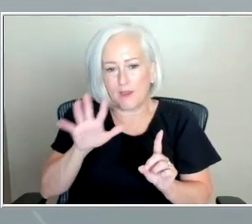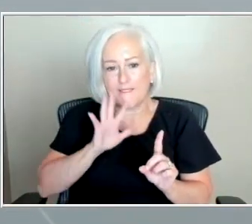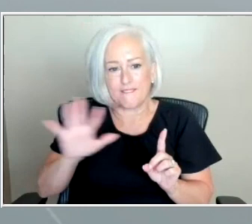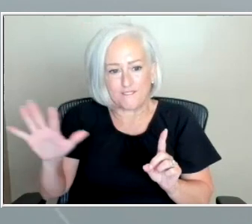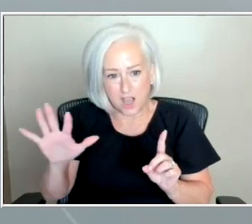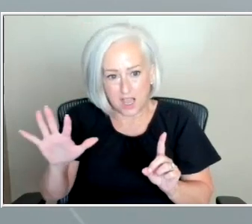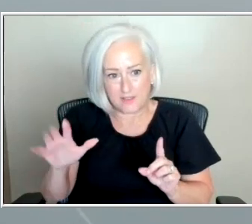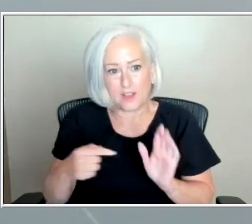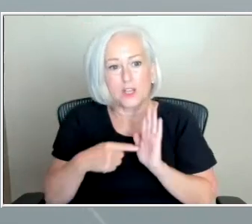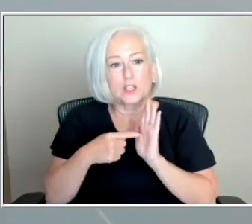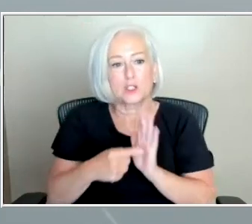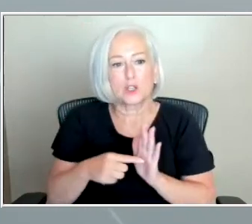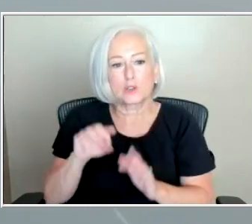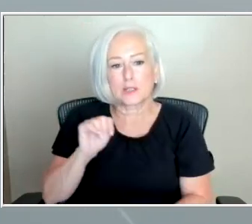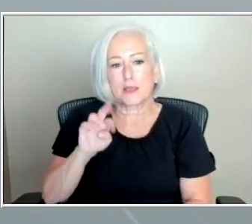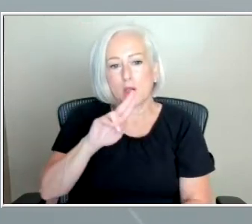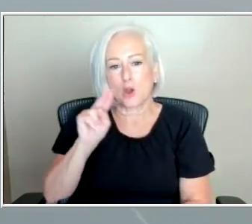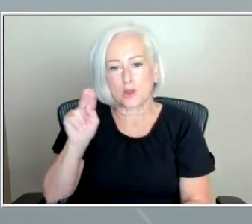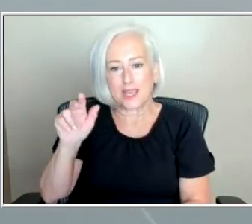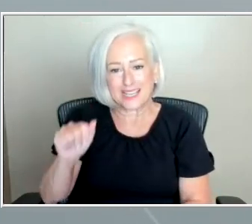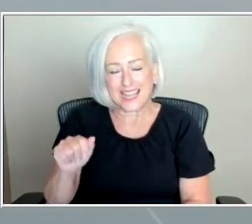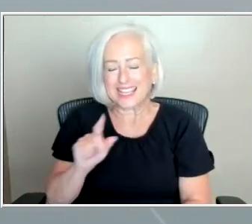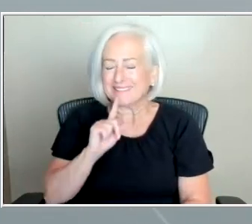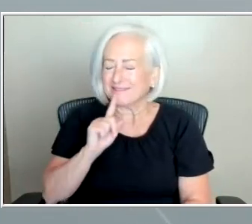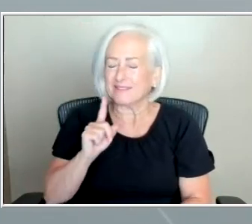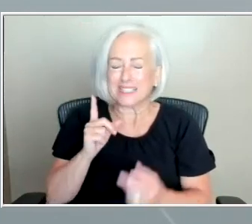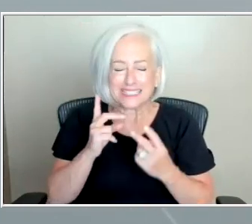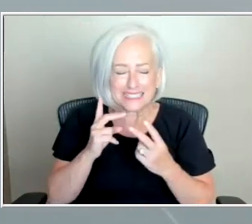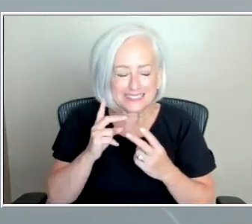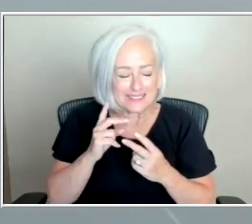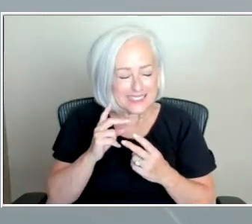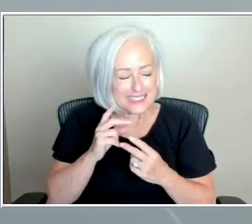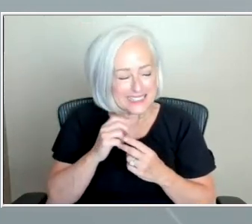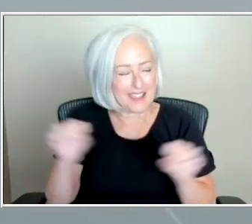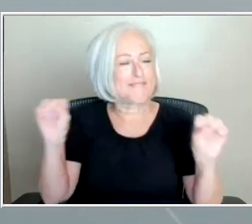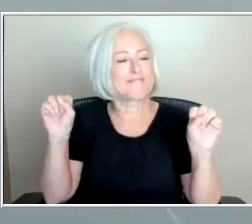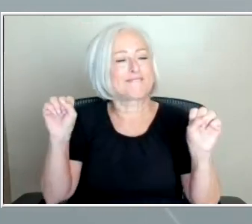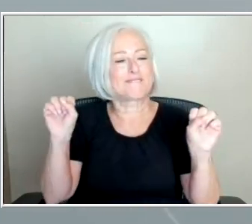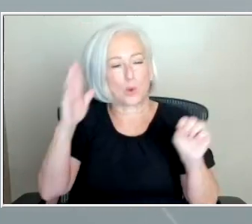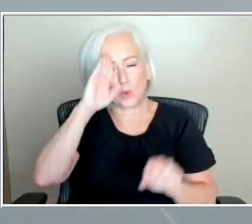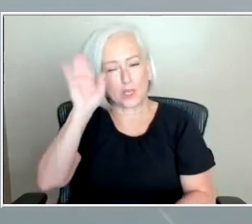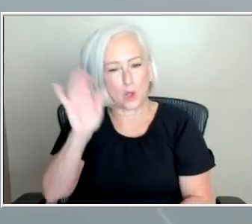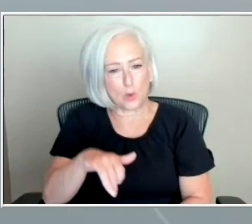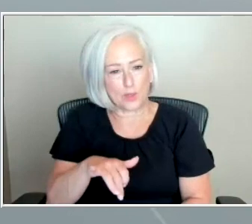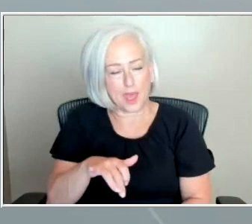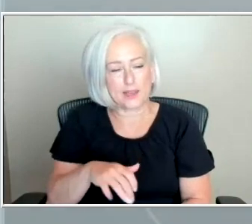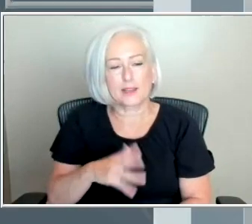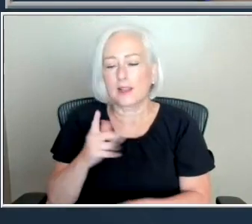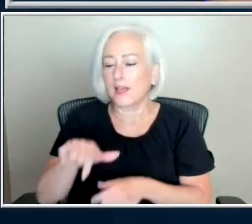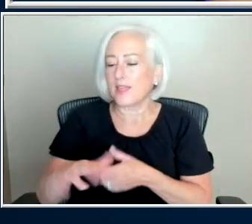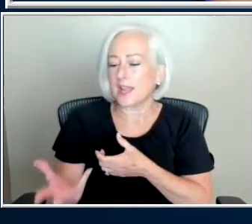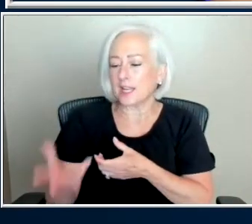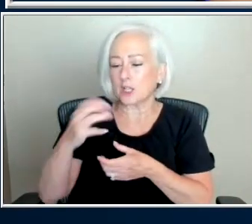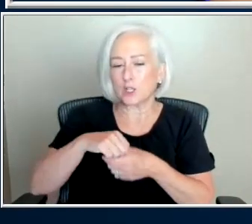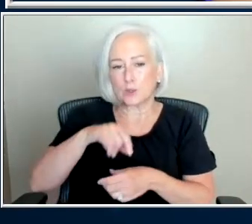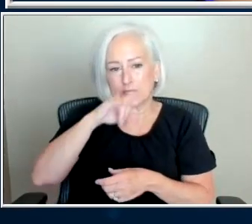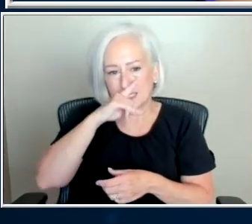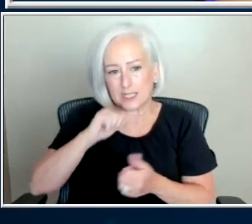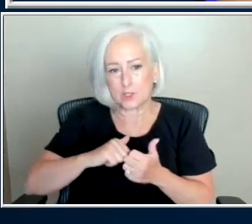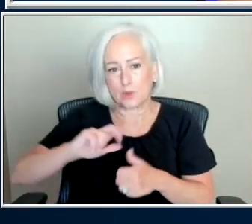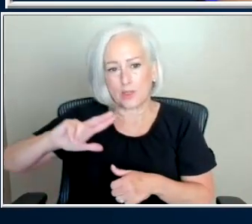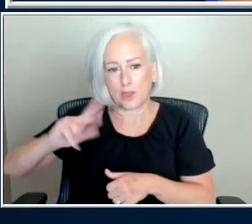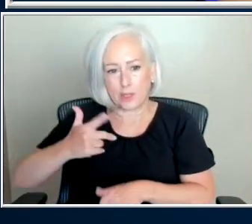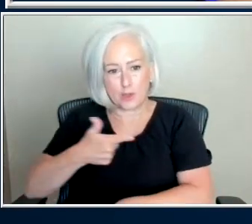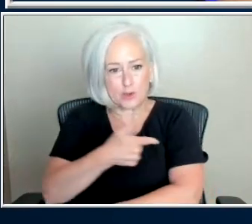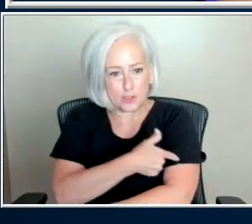shots were extremely safe, as we know. This was the first study to include kids who got a 3rd dose, but at the same time, vaccination rates for